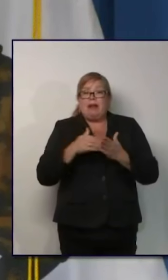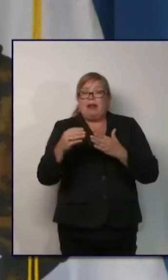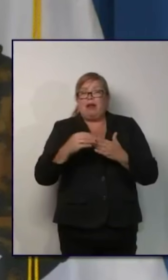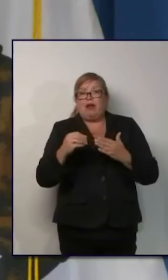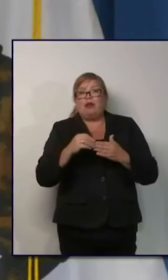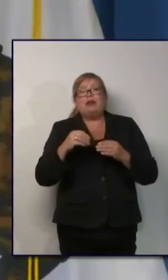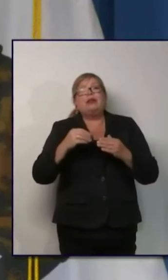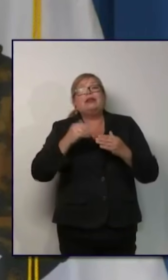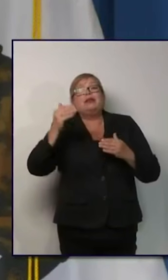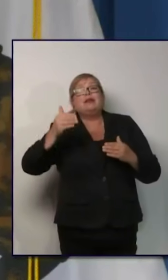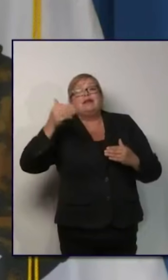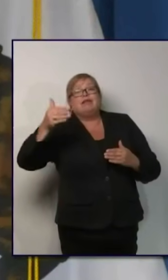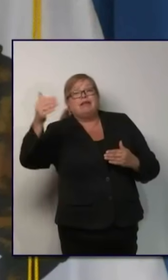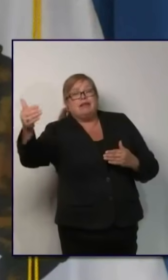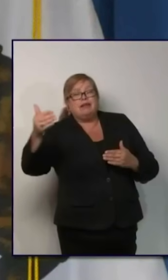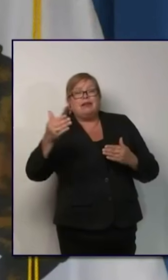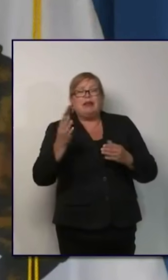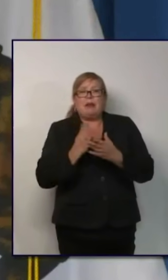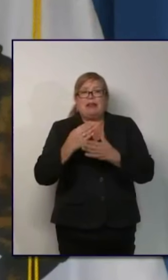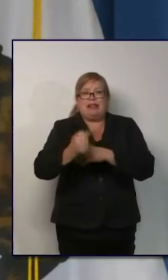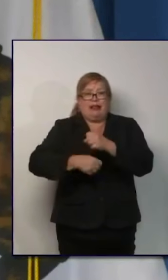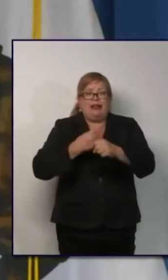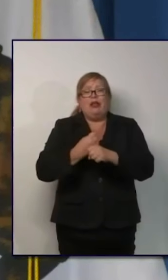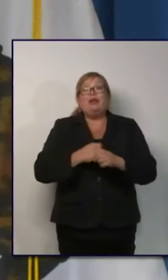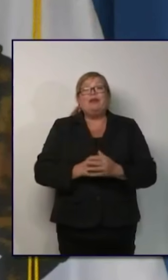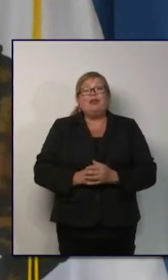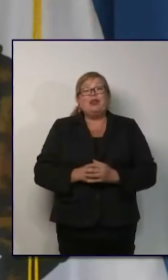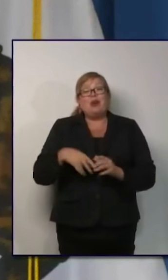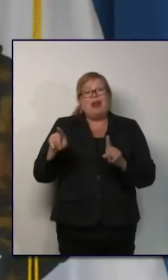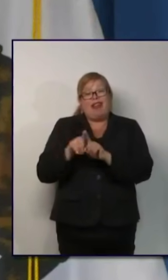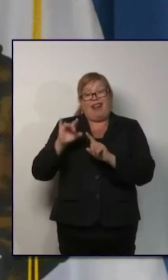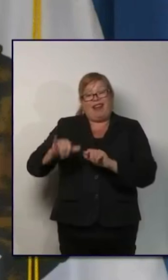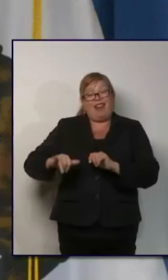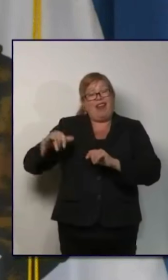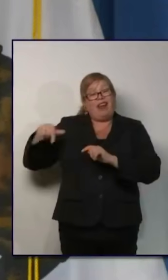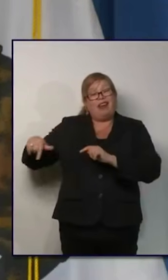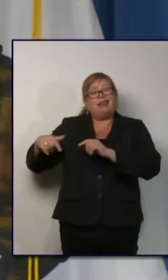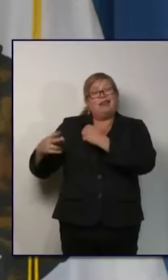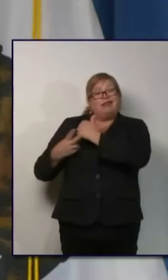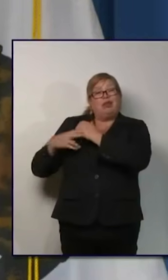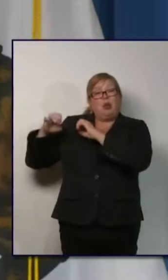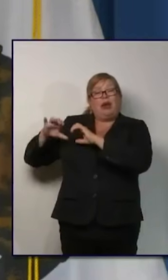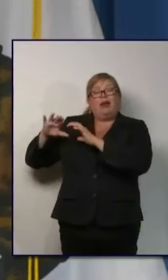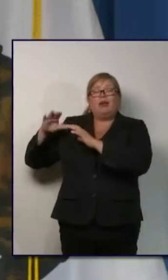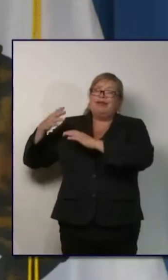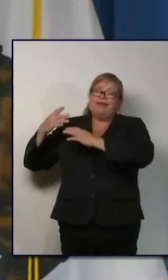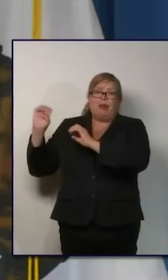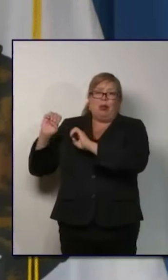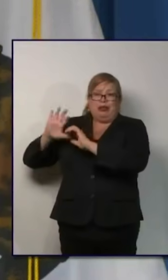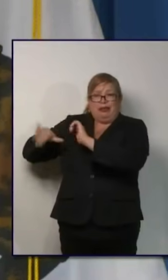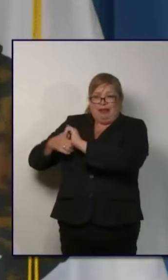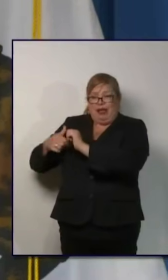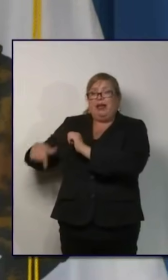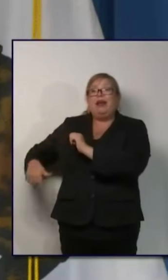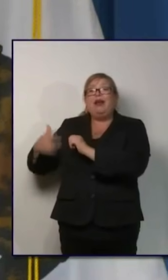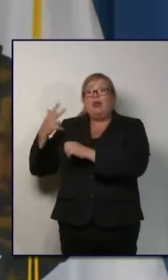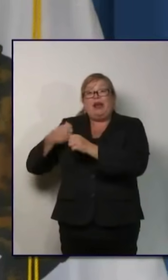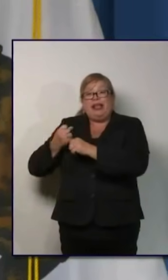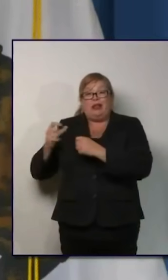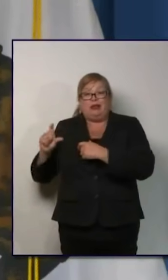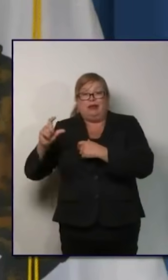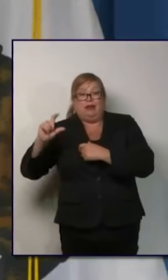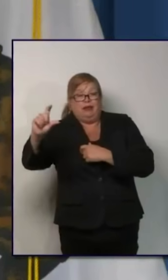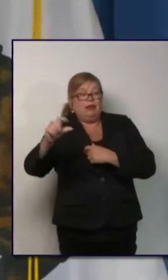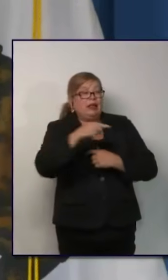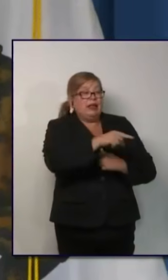the subsequent budget year. So, like the rainy day reserve, we draw it down over 3 years. The safety net reserve, we draw down